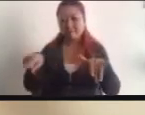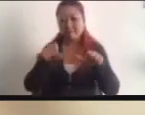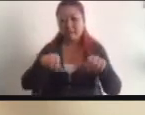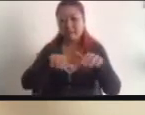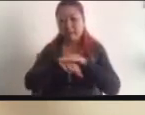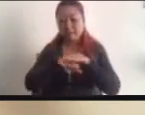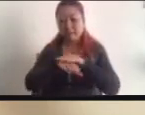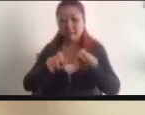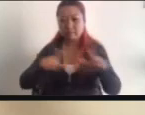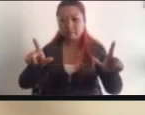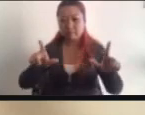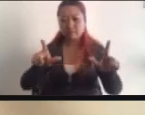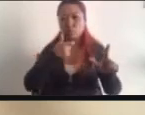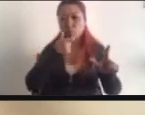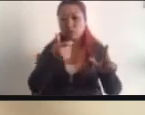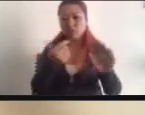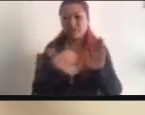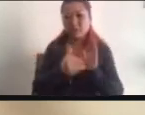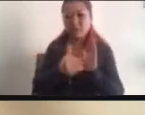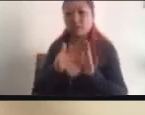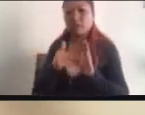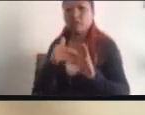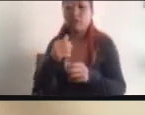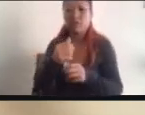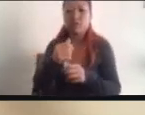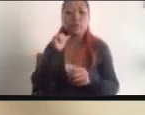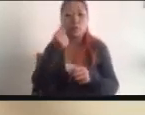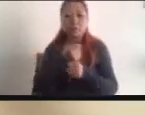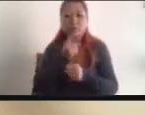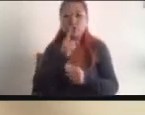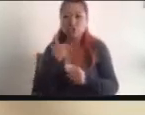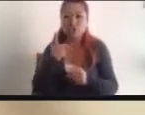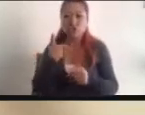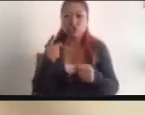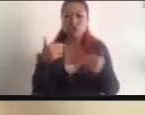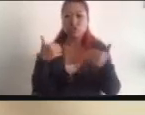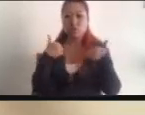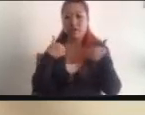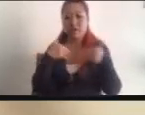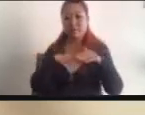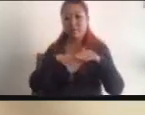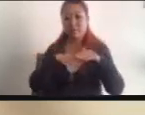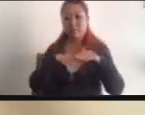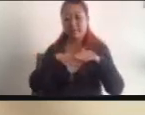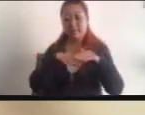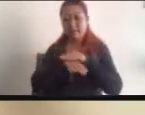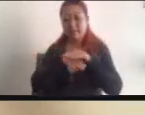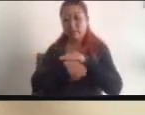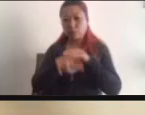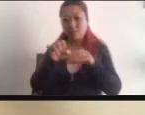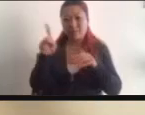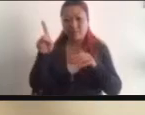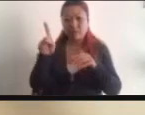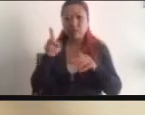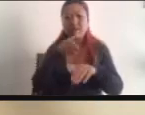we'll make sure that it's clear tomorrow where that will be accessible once the symposium is